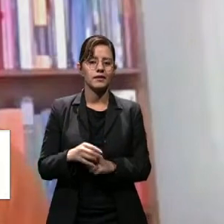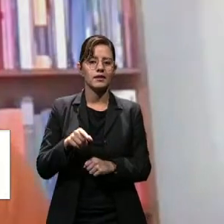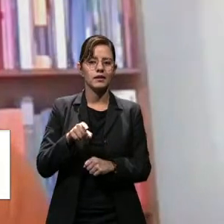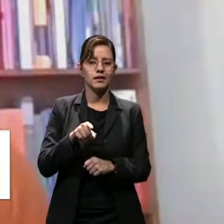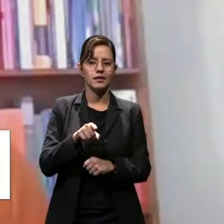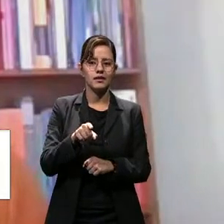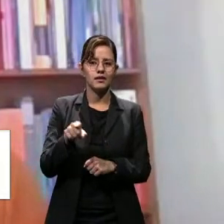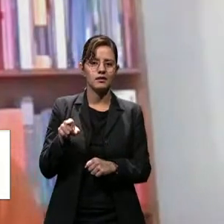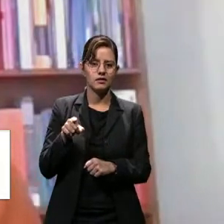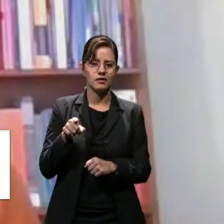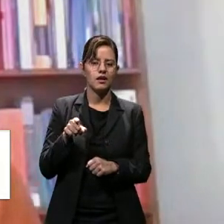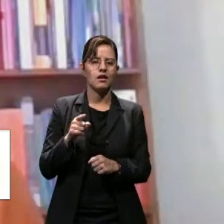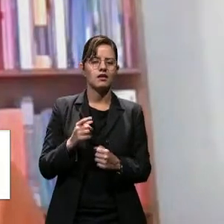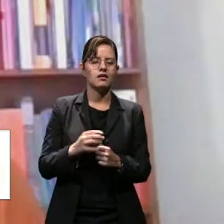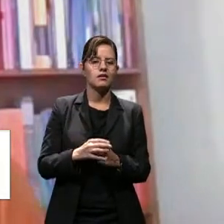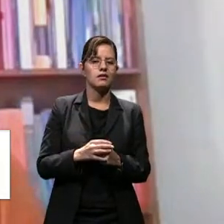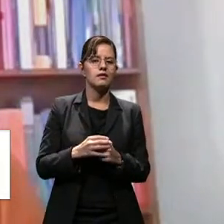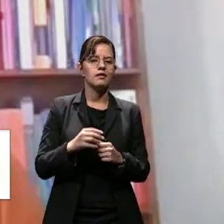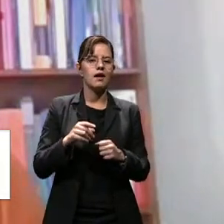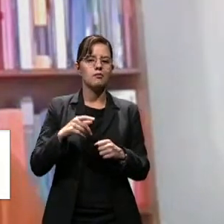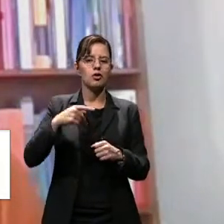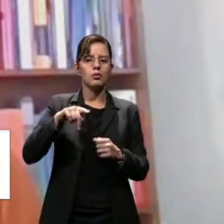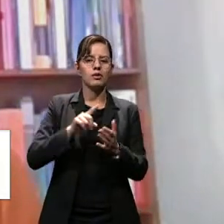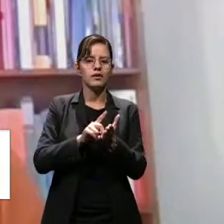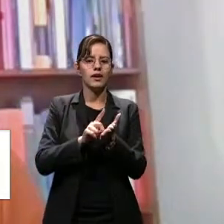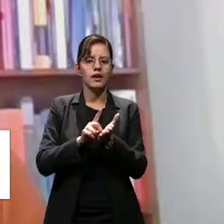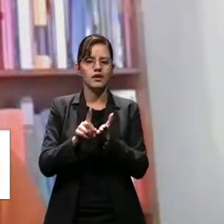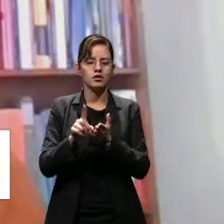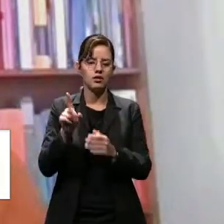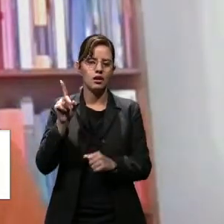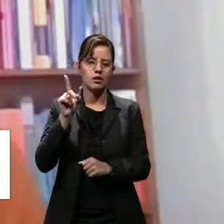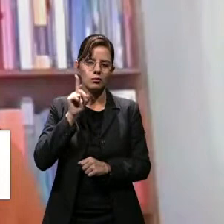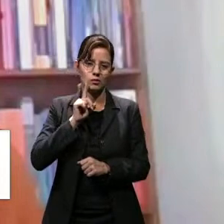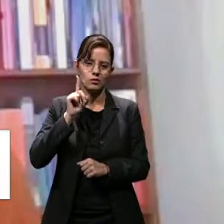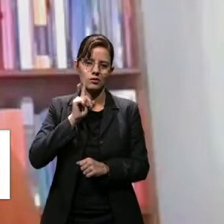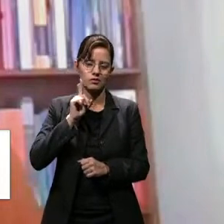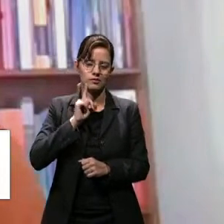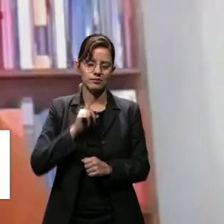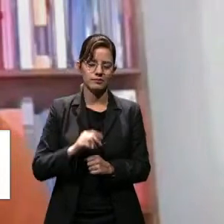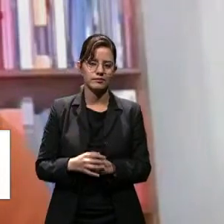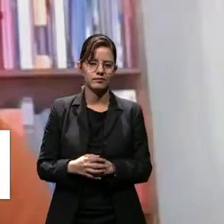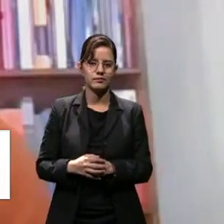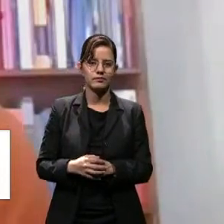And this establishes the conditions in exerting the rights of women.